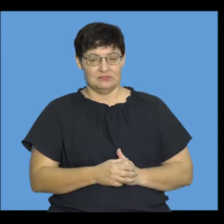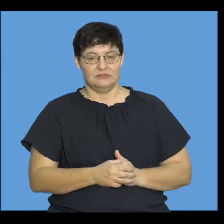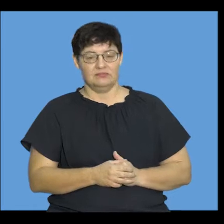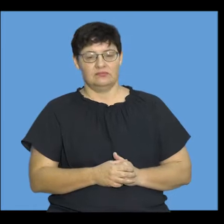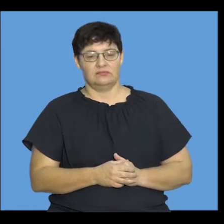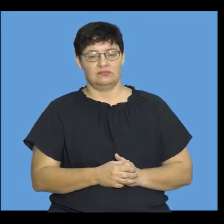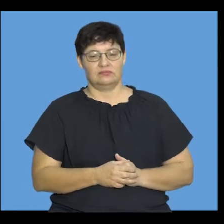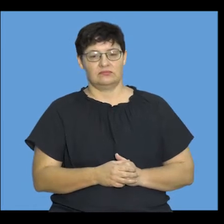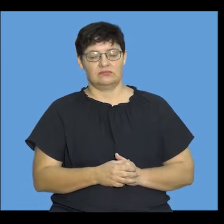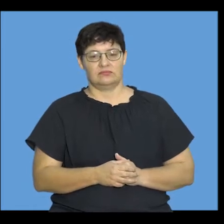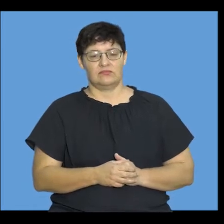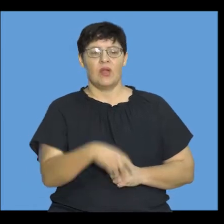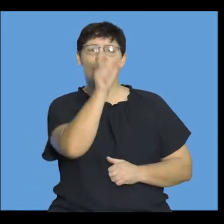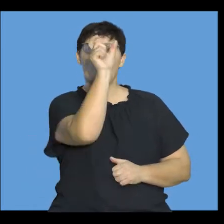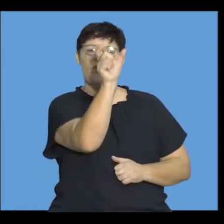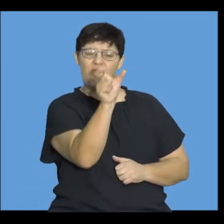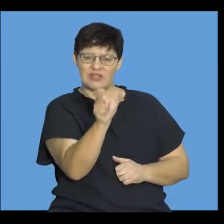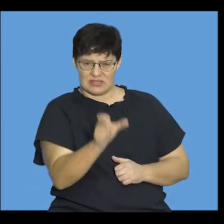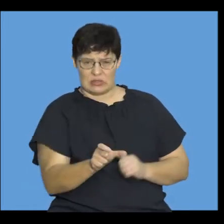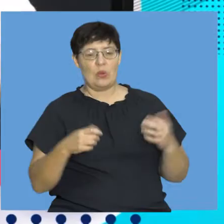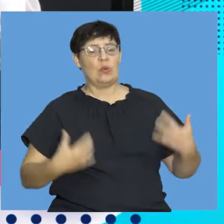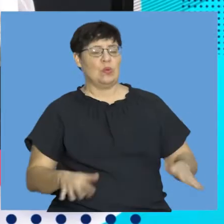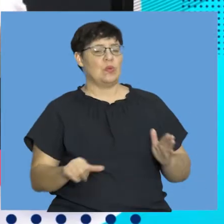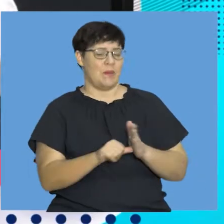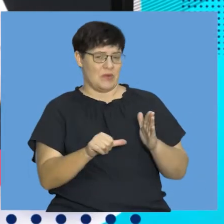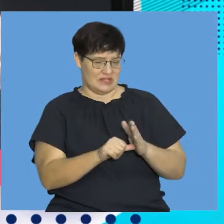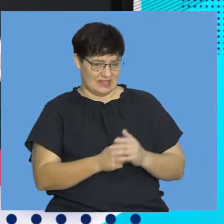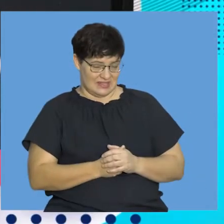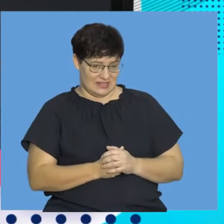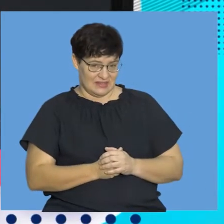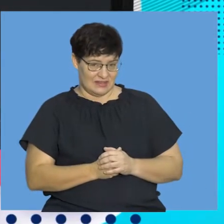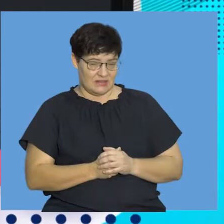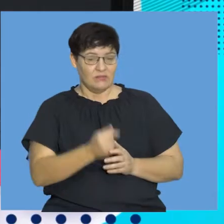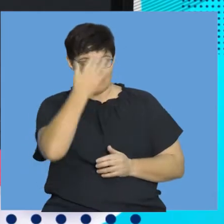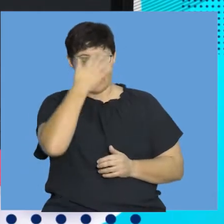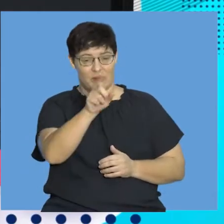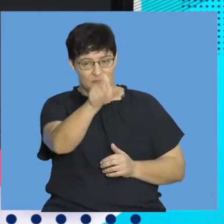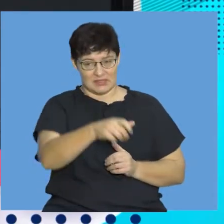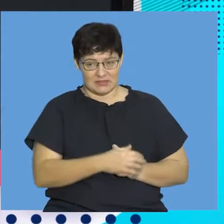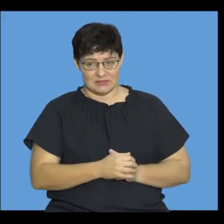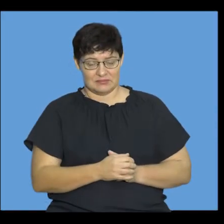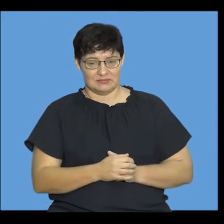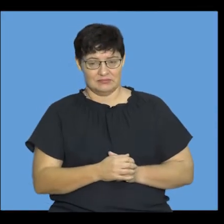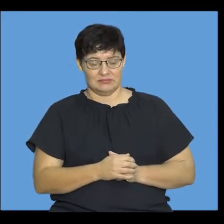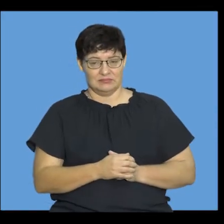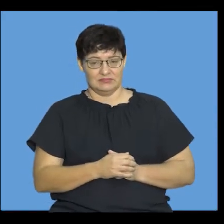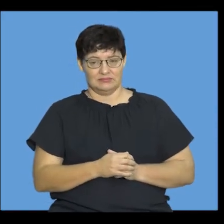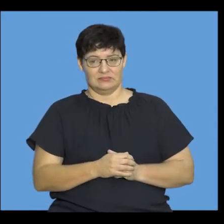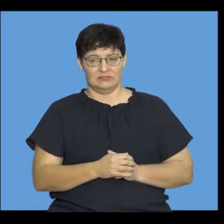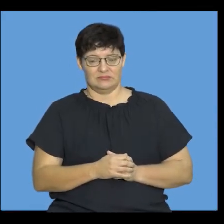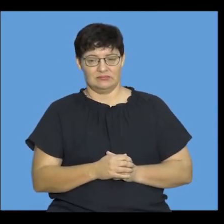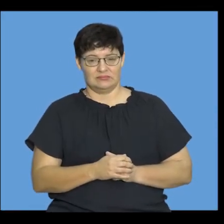what are important words that you need to know? What terms are important for you? One, all of